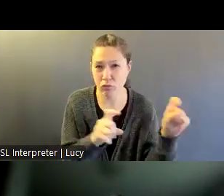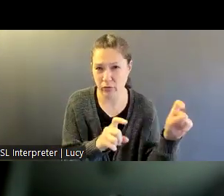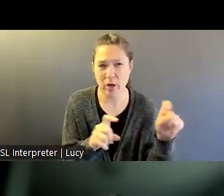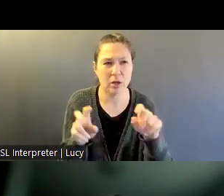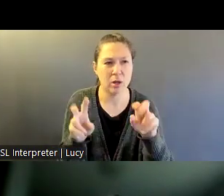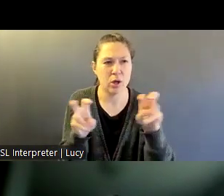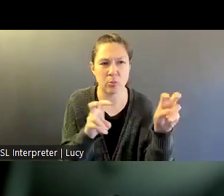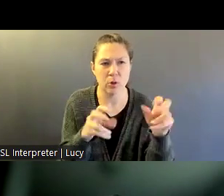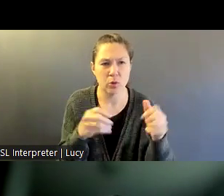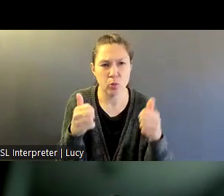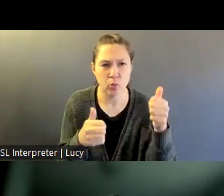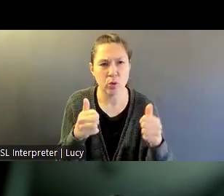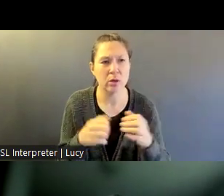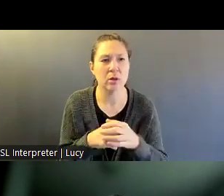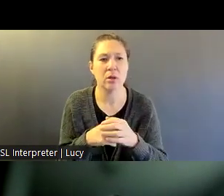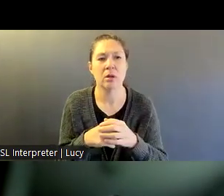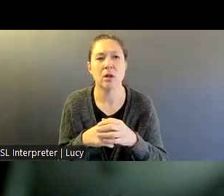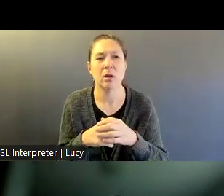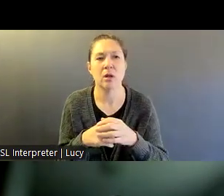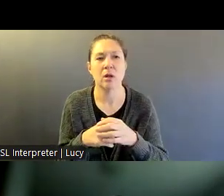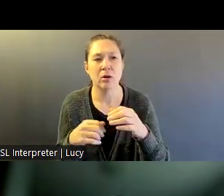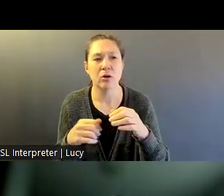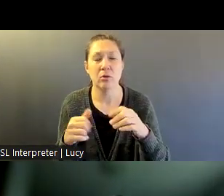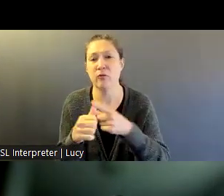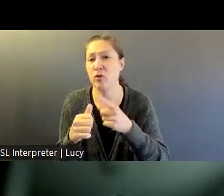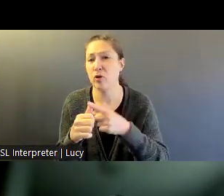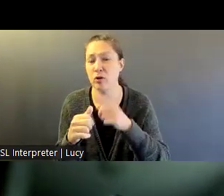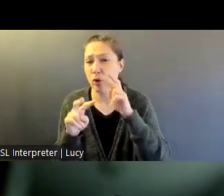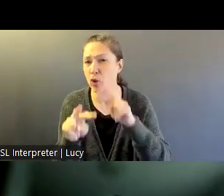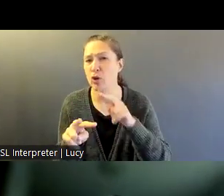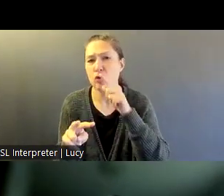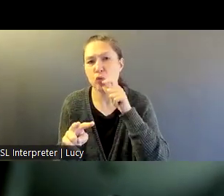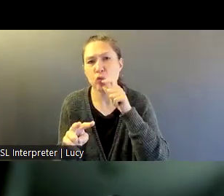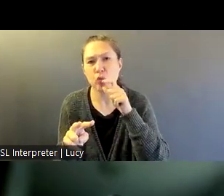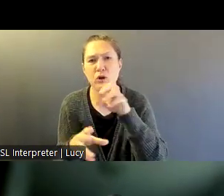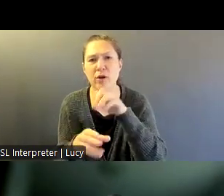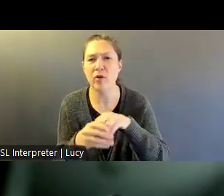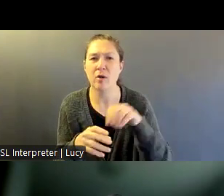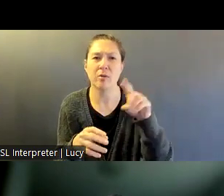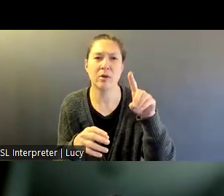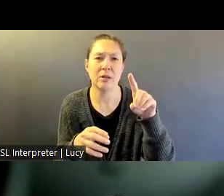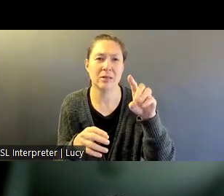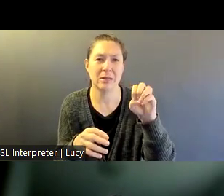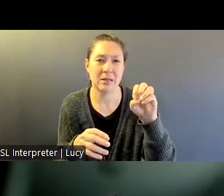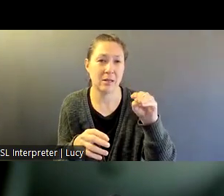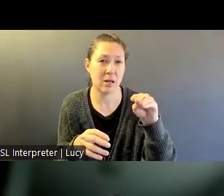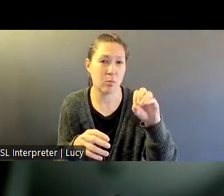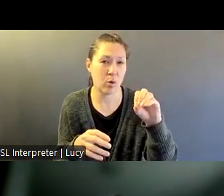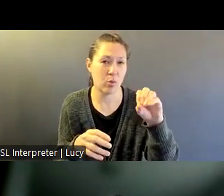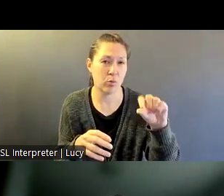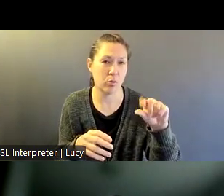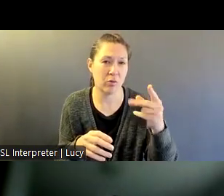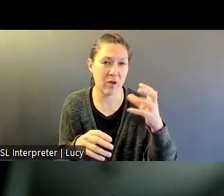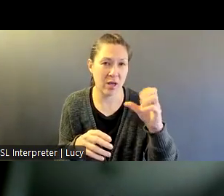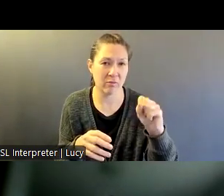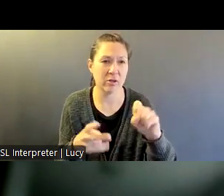ranging from demographics, uh, looking at a number of drivers of